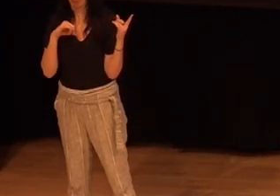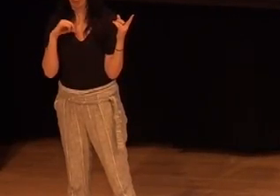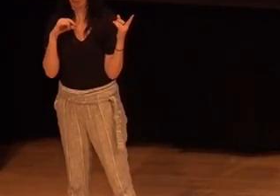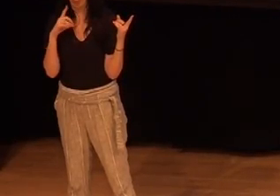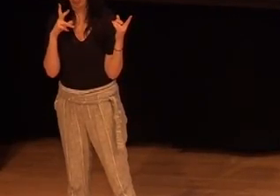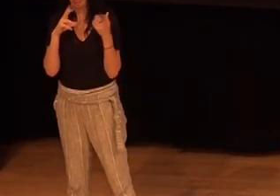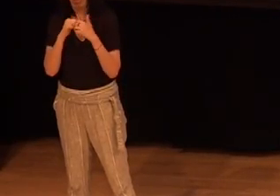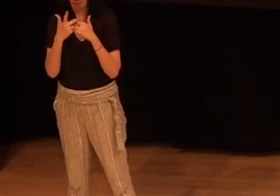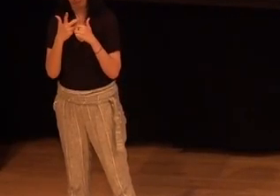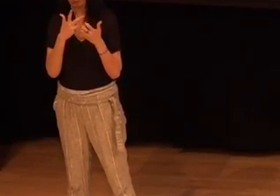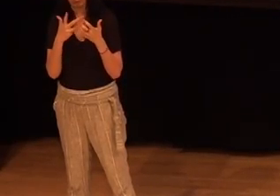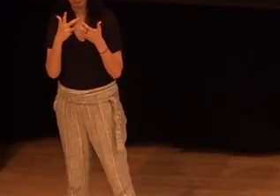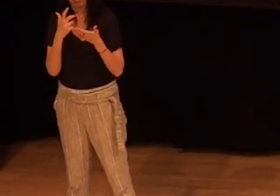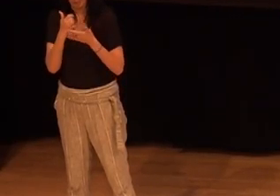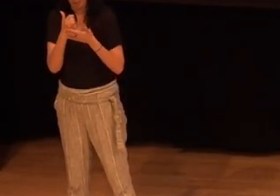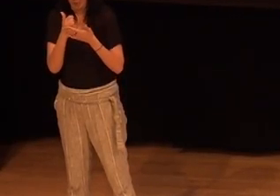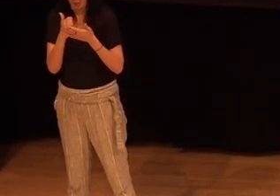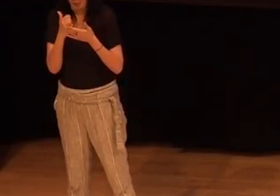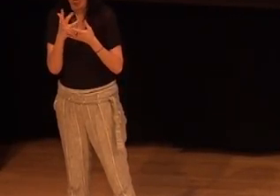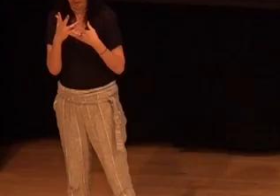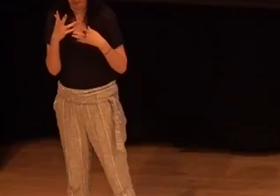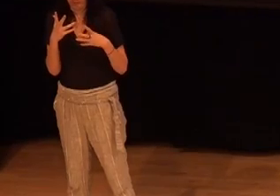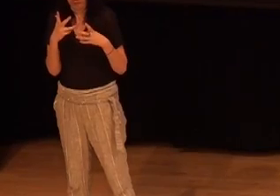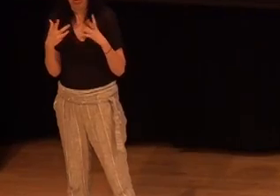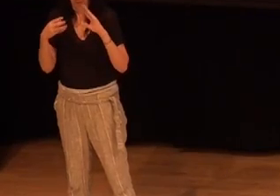make sort of cultural room for was